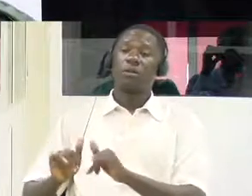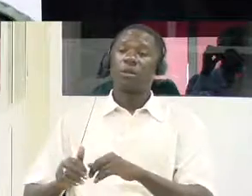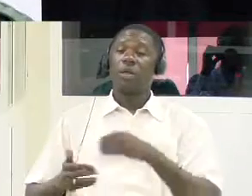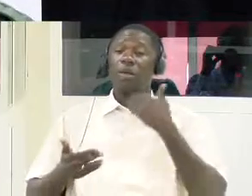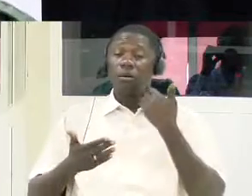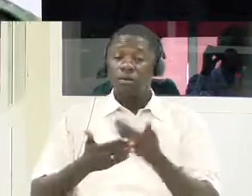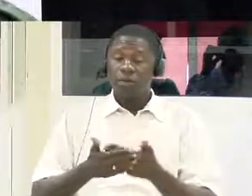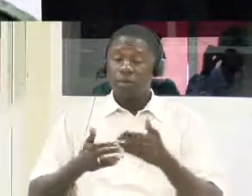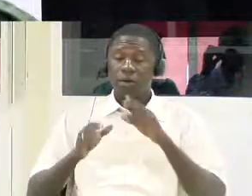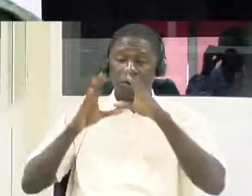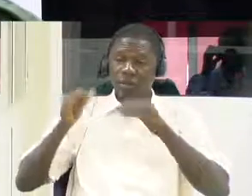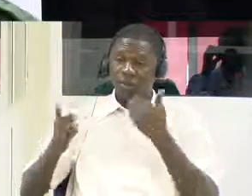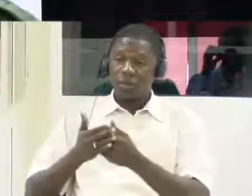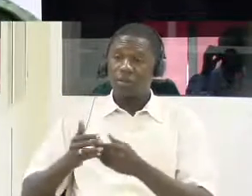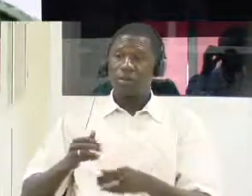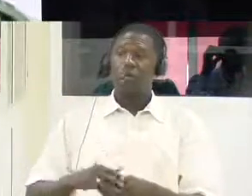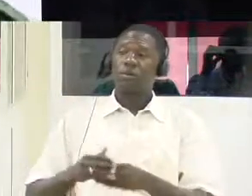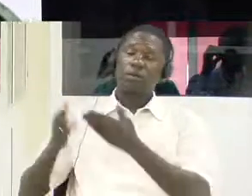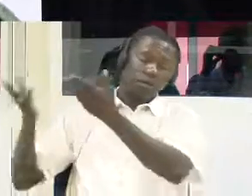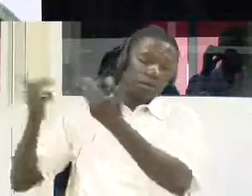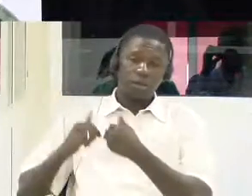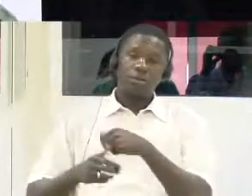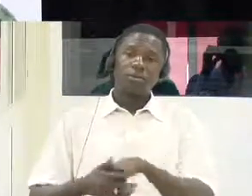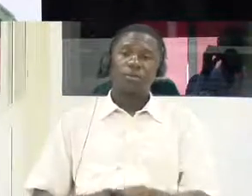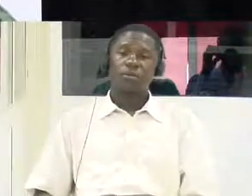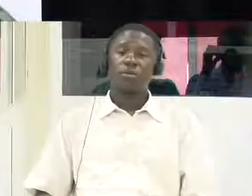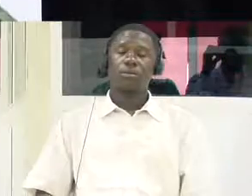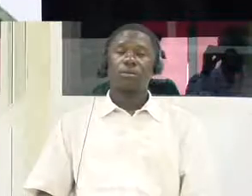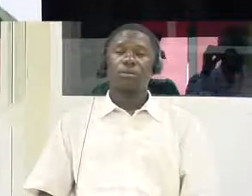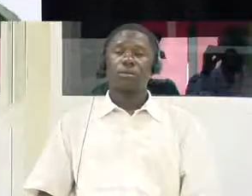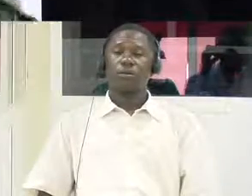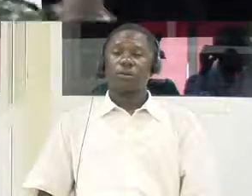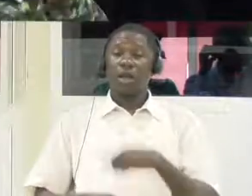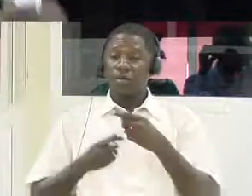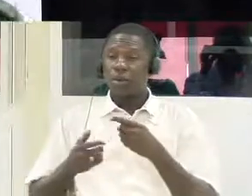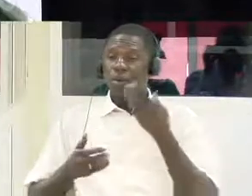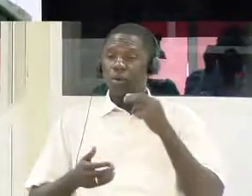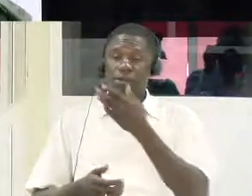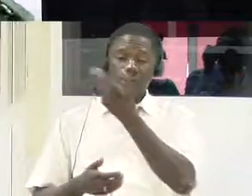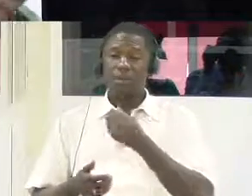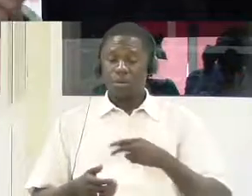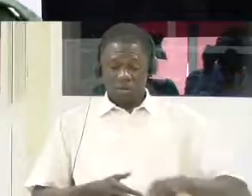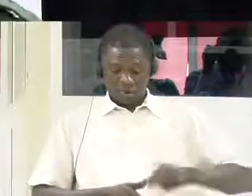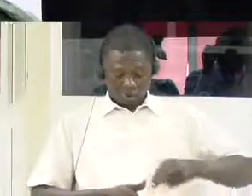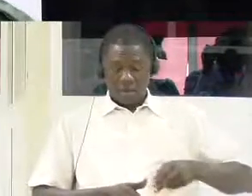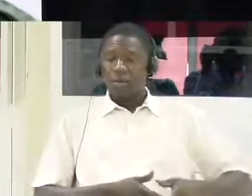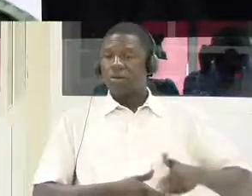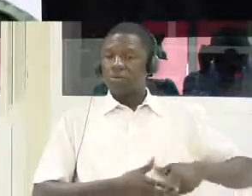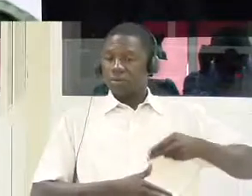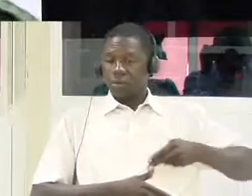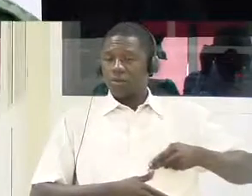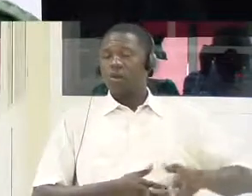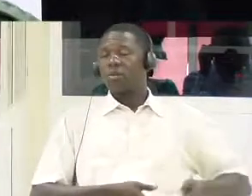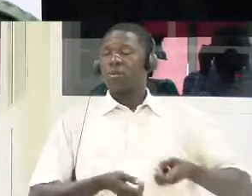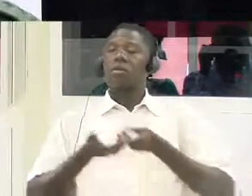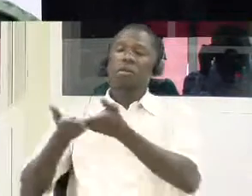things. When he was even going, I forgot my pistol was with me, so I just pulled out the pistol. I said, come. Then finally I gave him the pistol